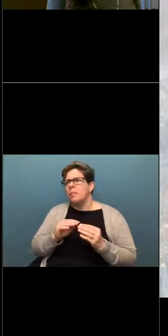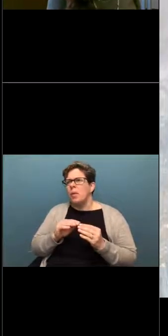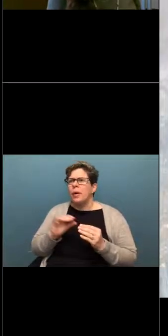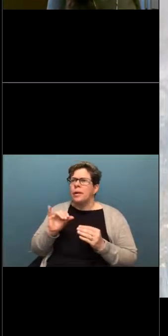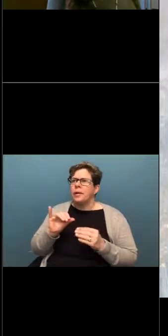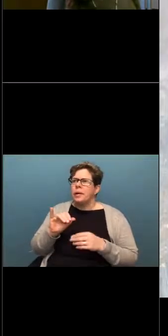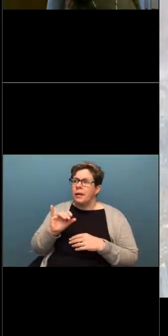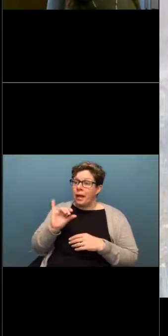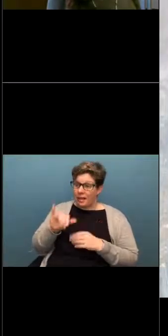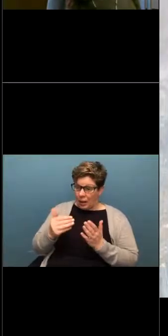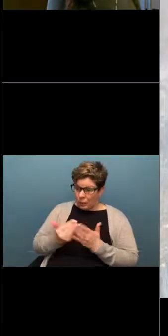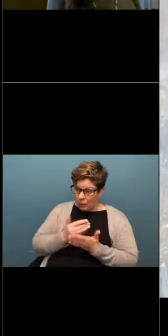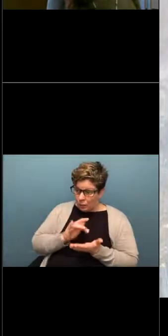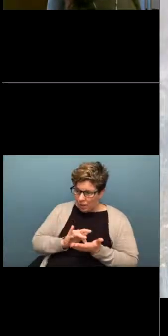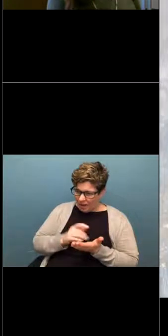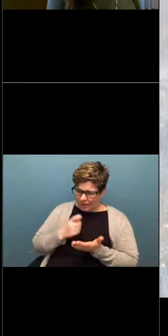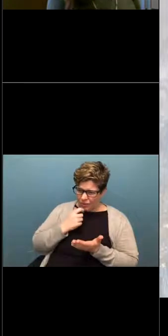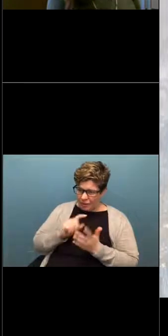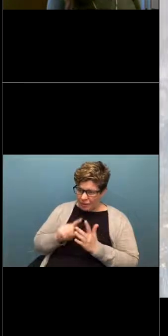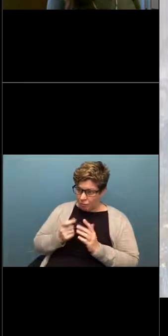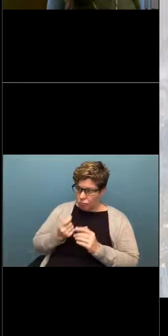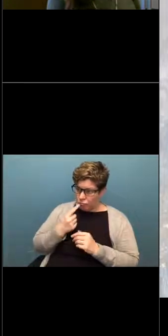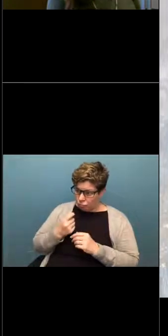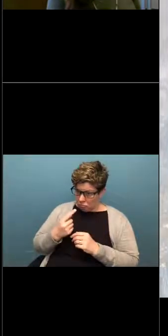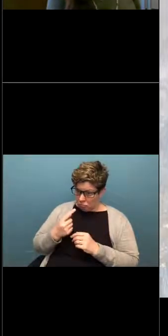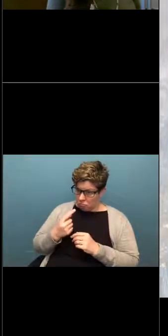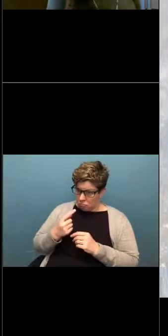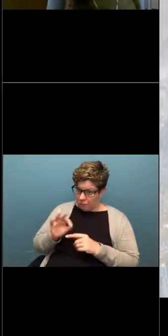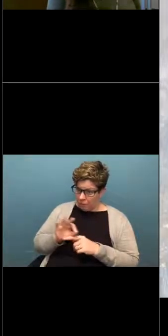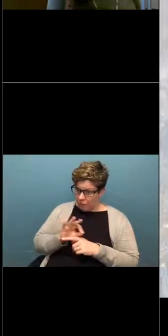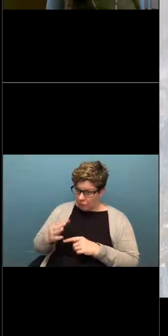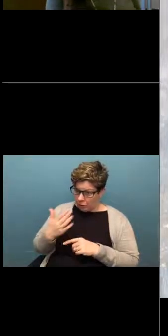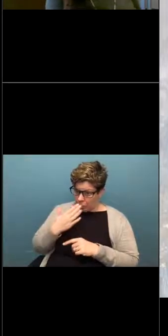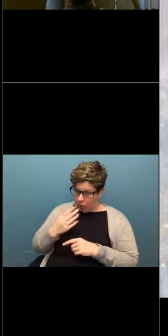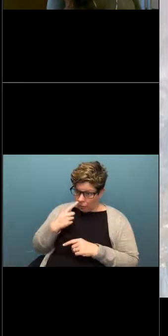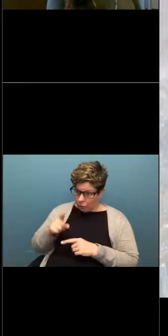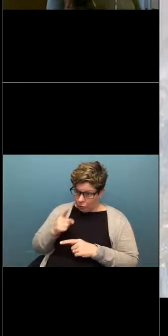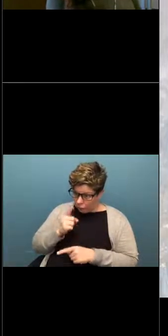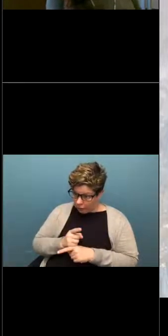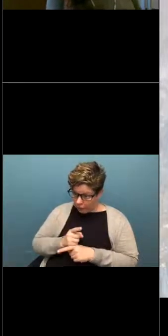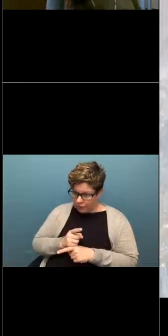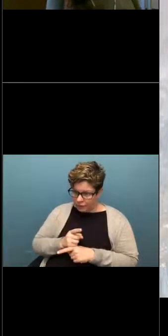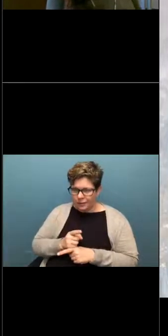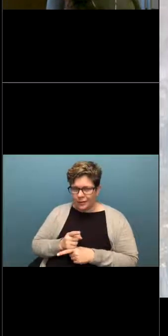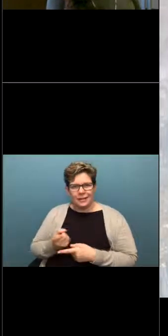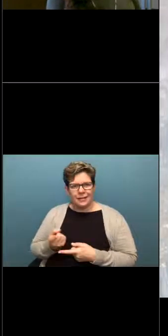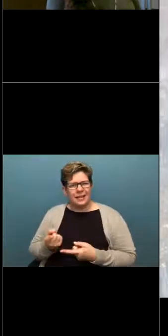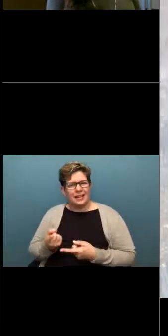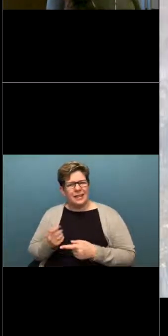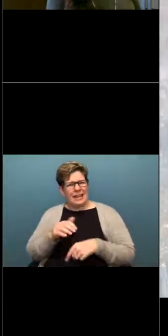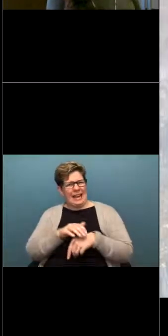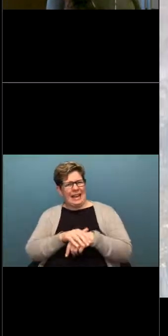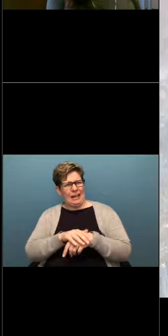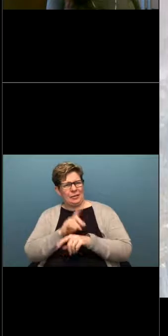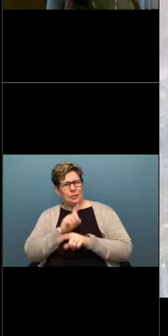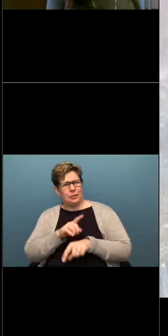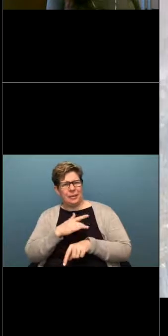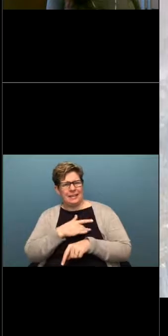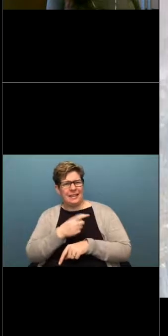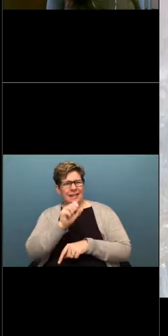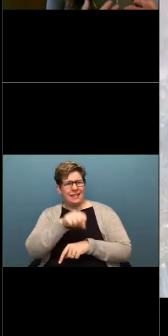that new medication you started is working really well for you, right? There's only usually two ways to really answer that question